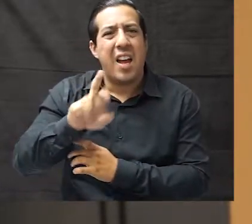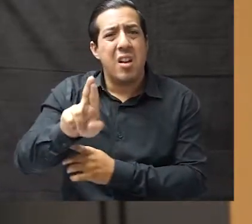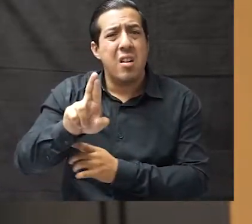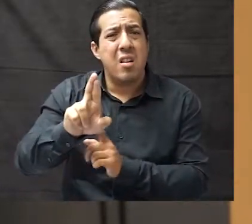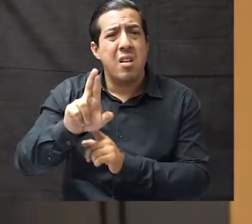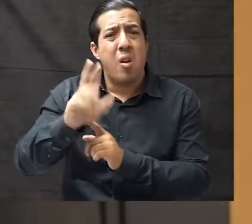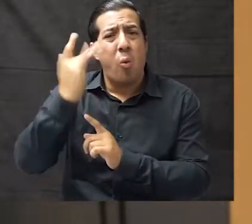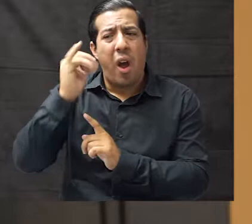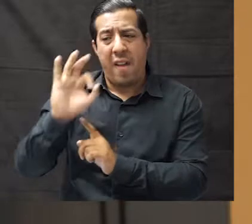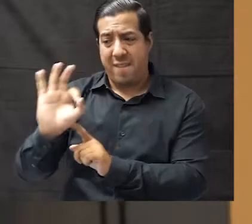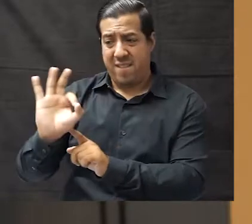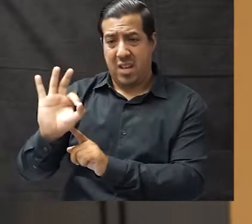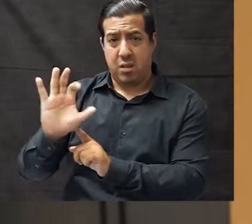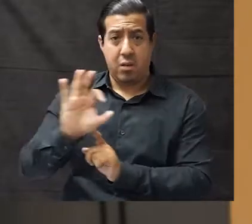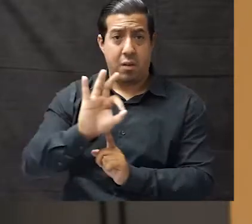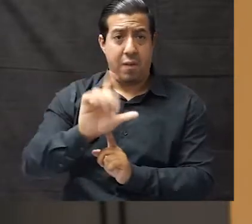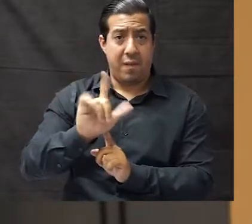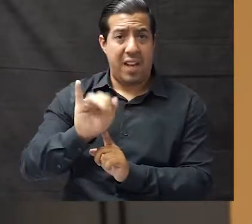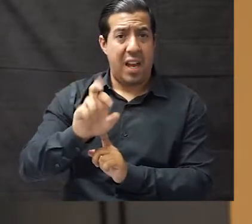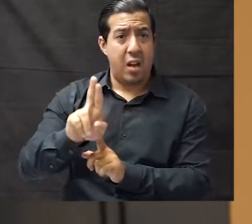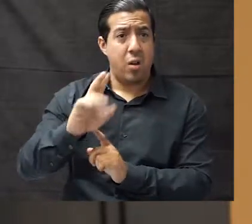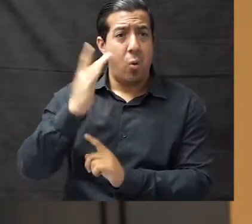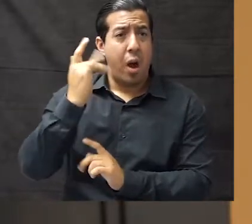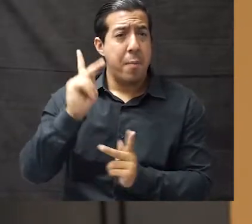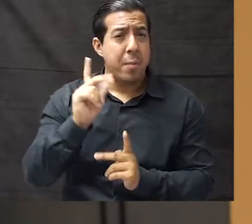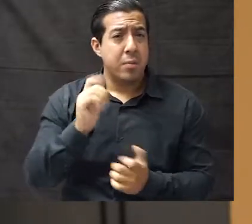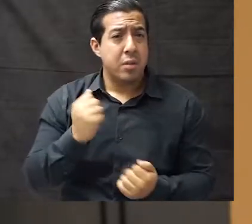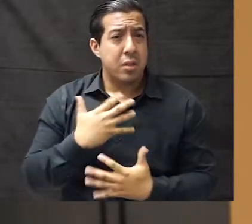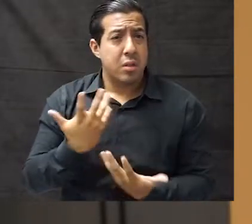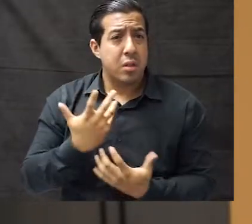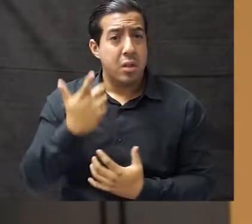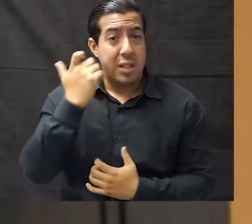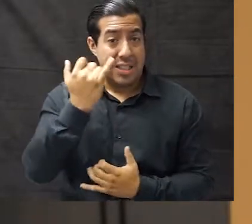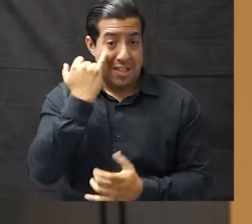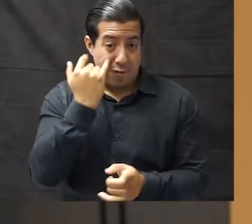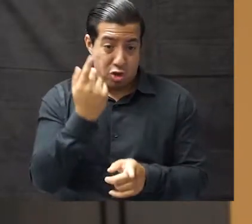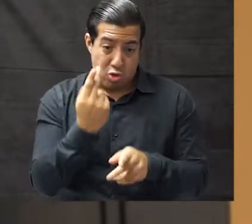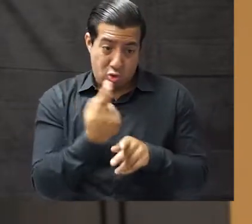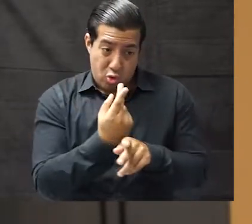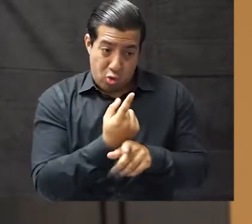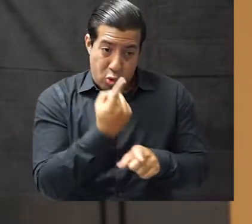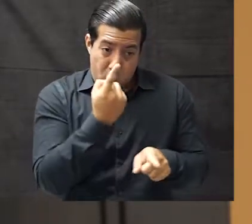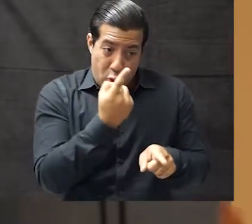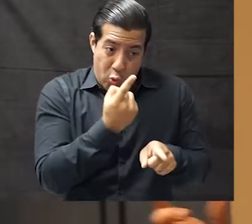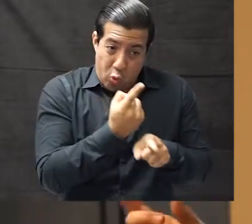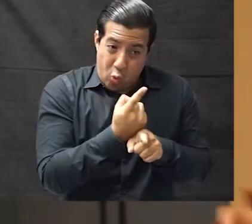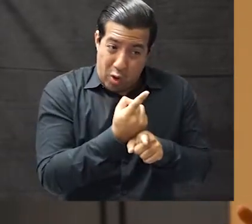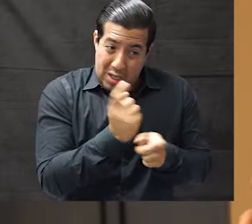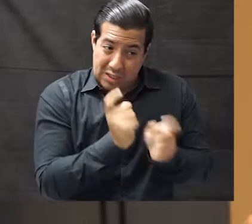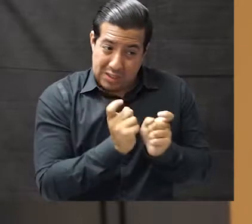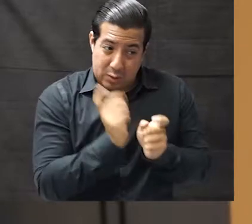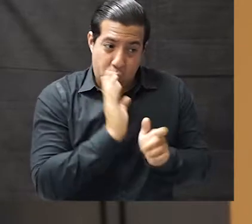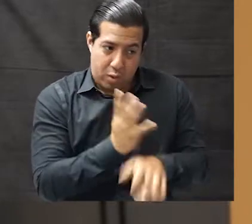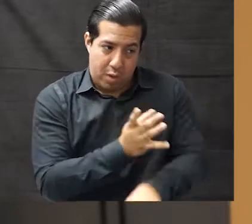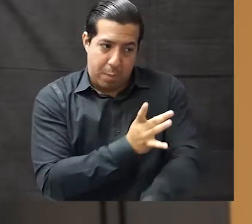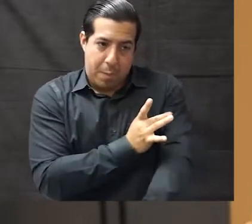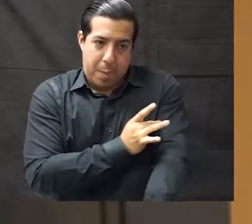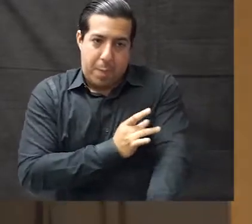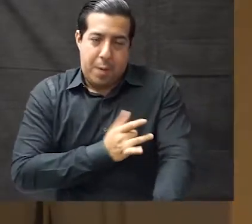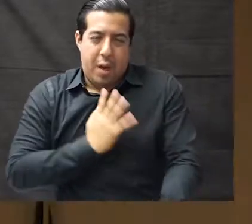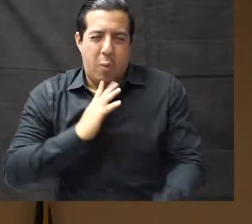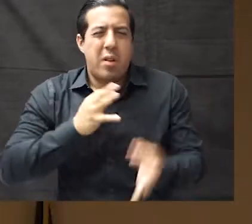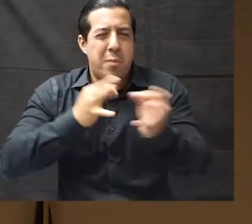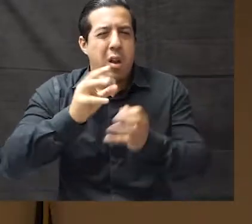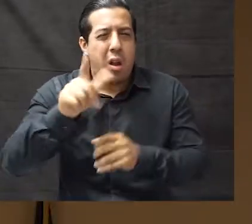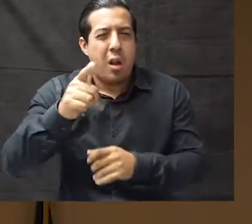is where people get the idea that fentanyl can go through your skin. Because in a pharmaceutical preparation, it can't. It's used in hospitals all over the